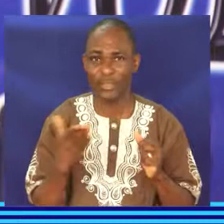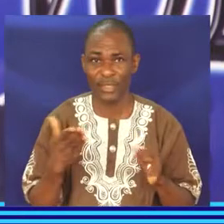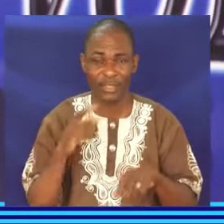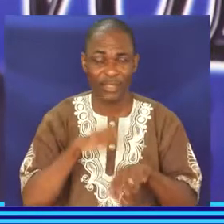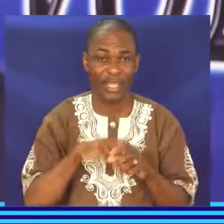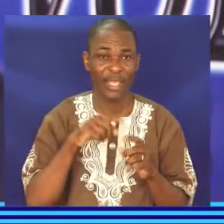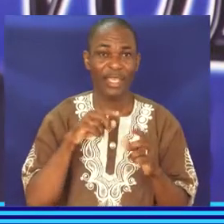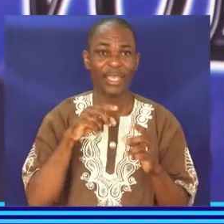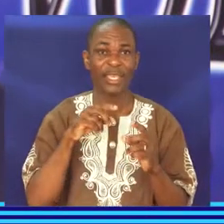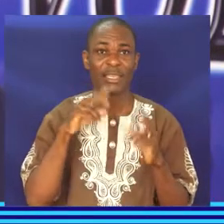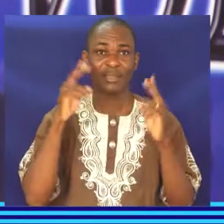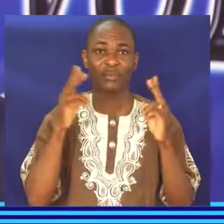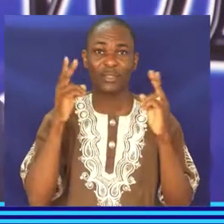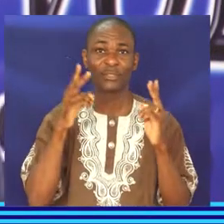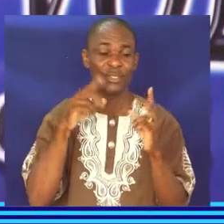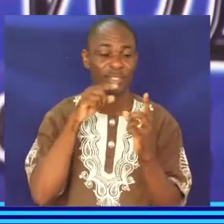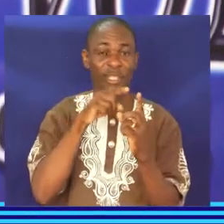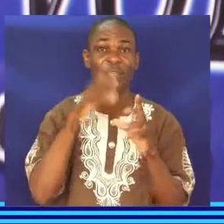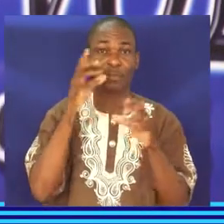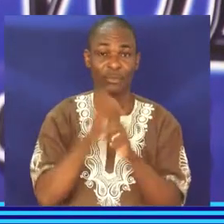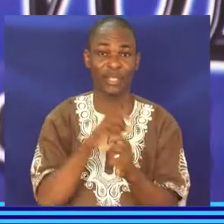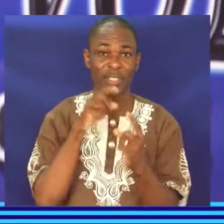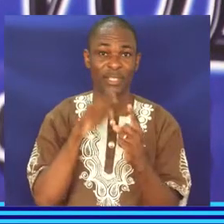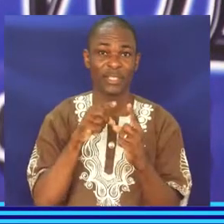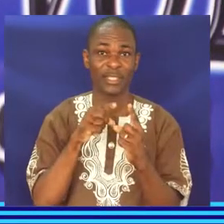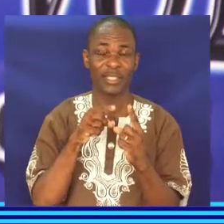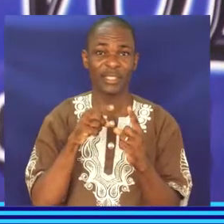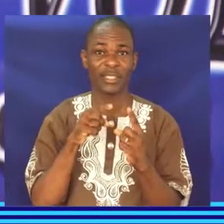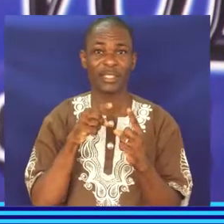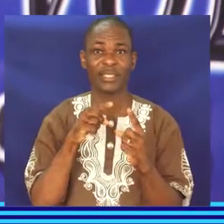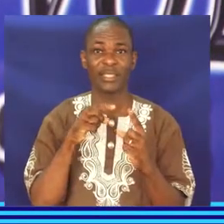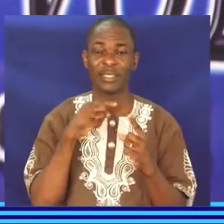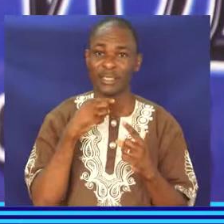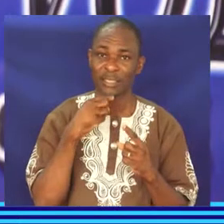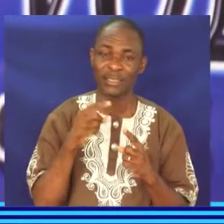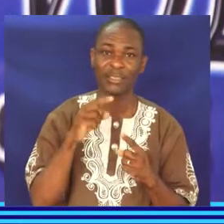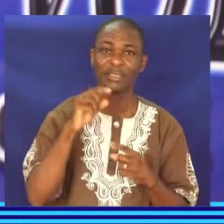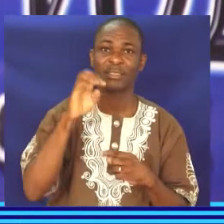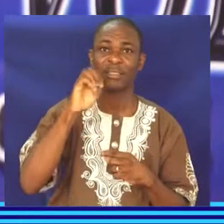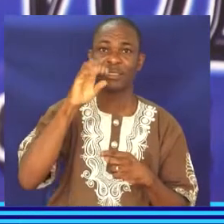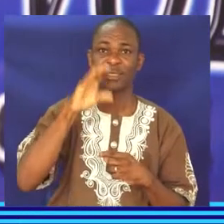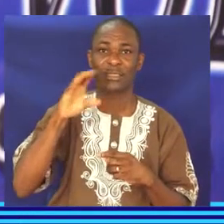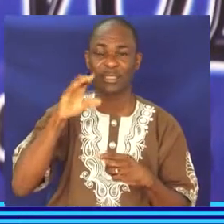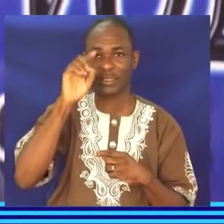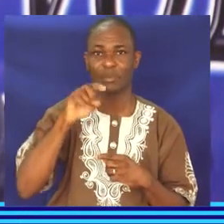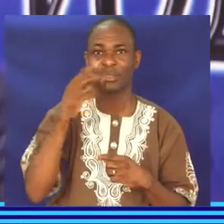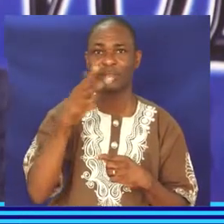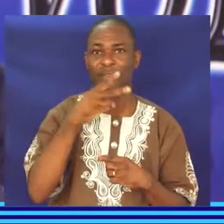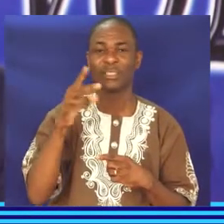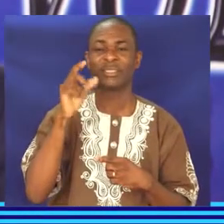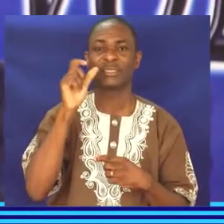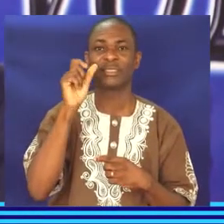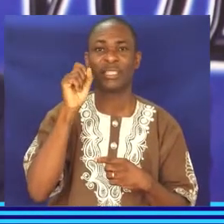no good for the D in Gunimono. When a castle or go to Osanka for a Timian son, HMU Dubaco.